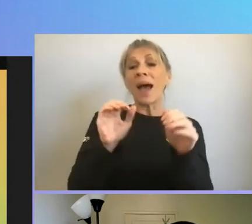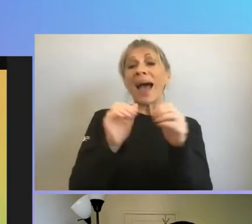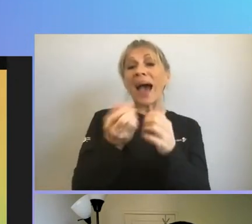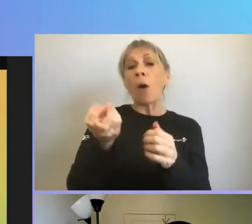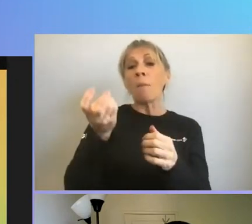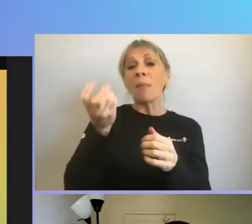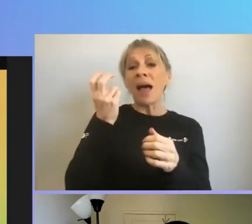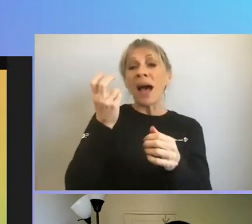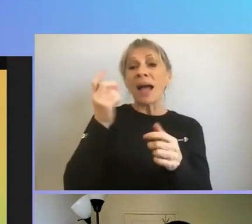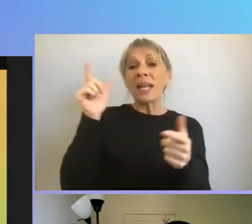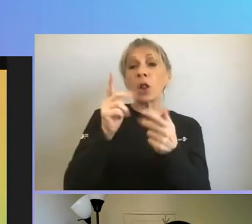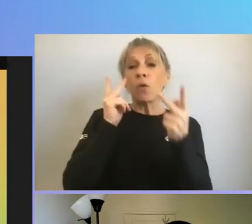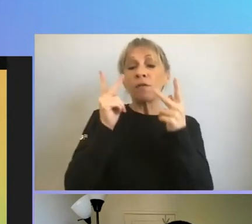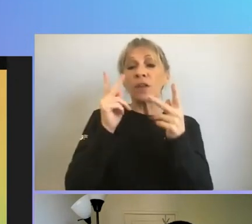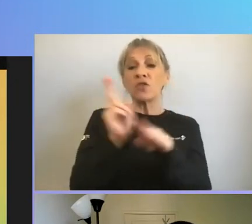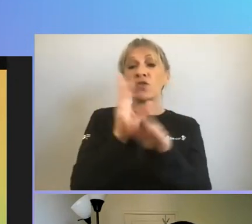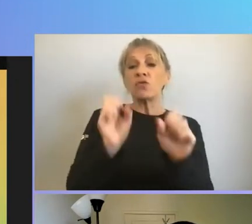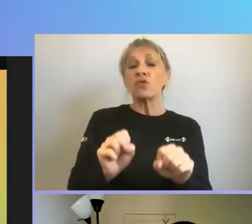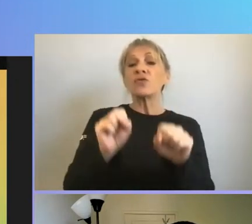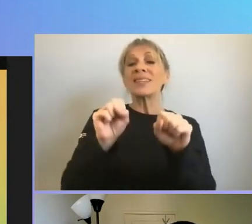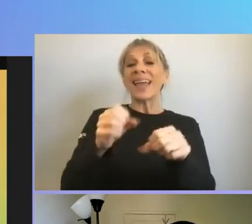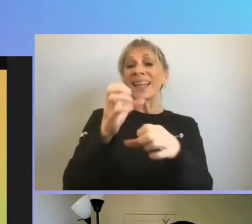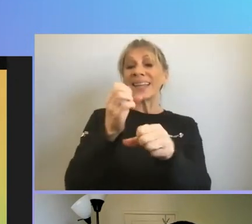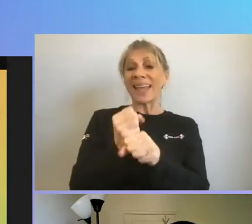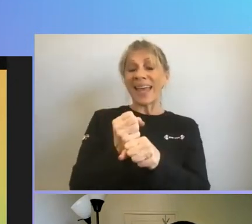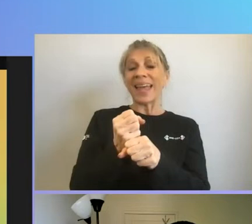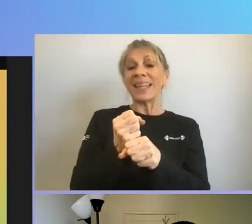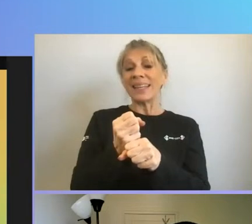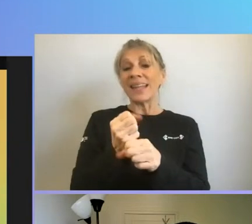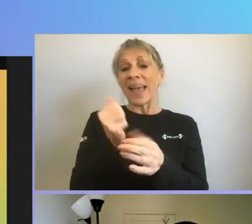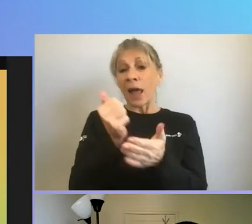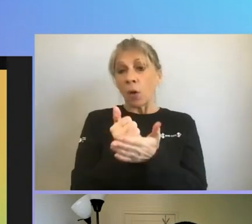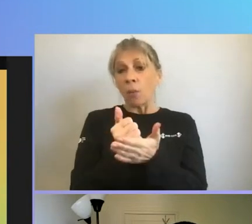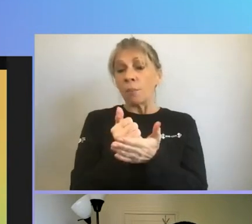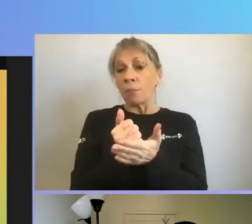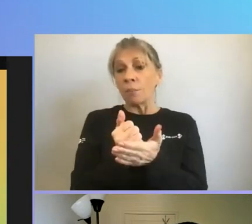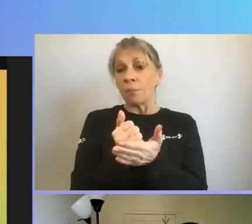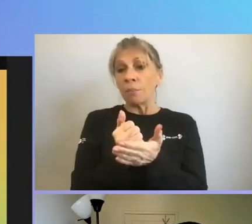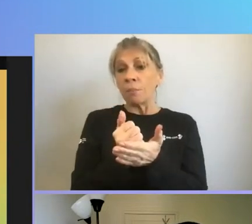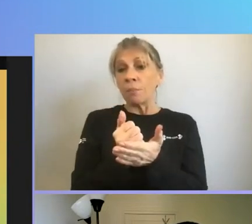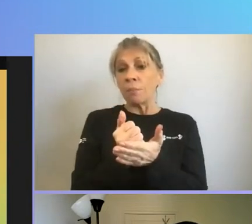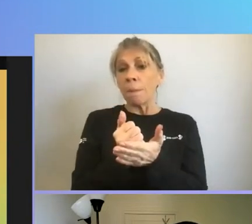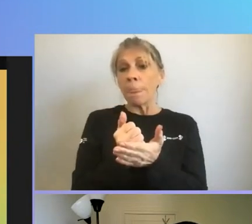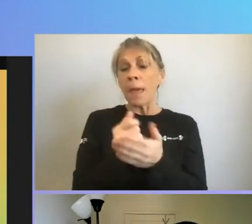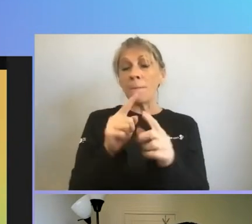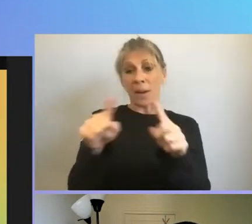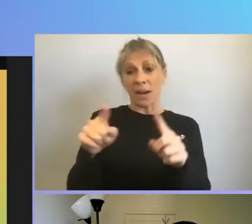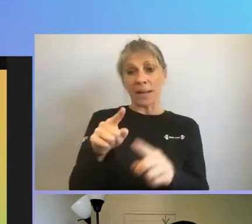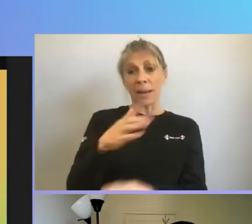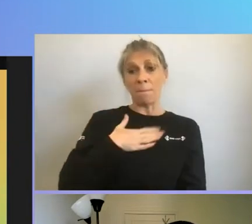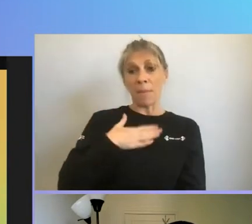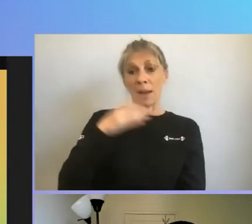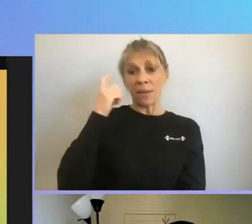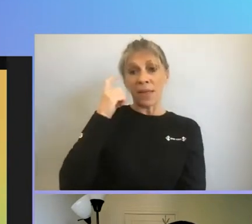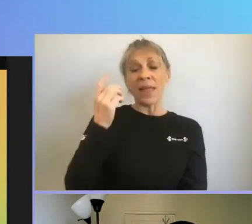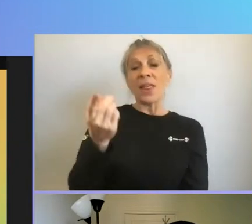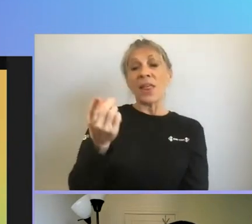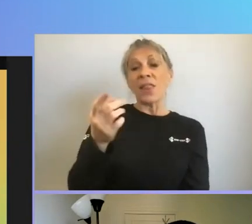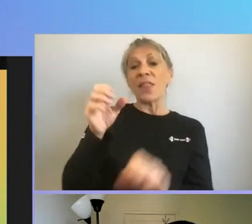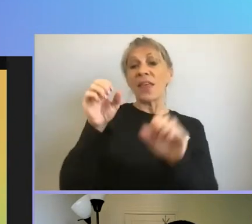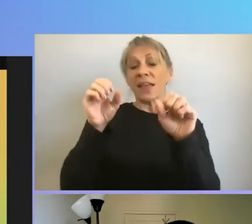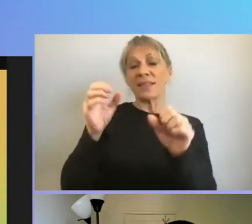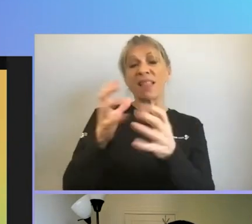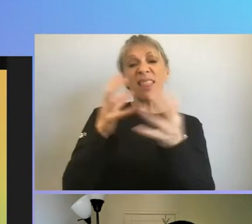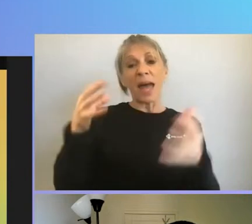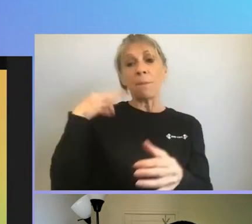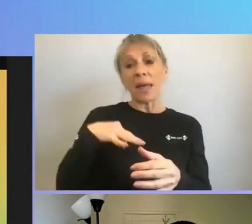users can get images for their needs, but if they stand, in my mind, they stand to gain a lot from text to image